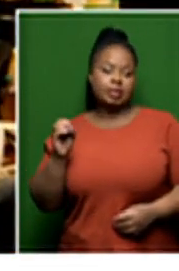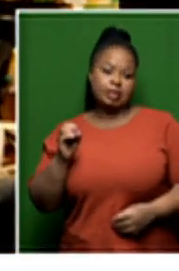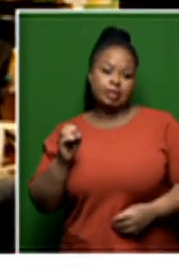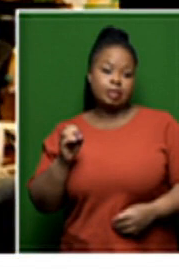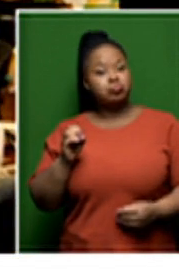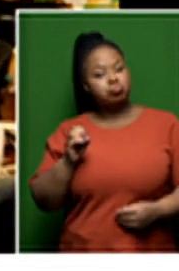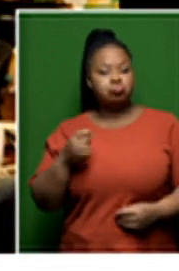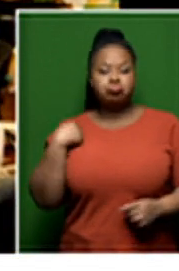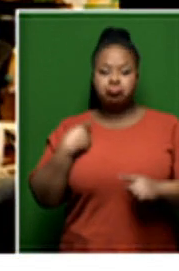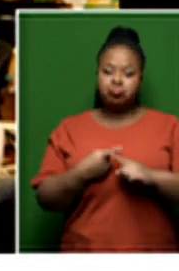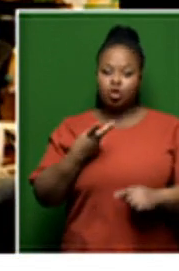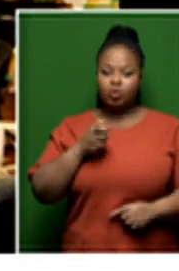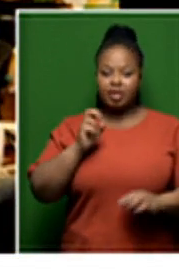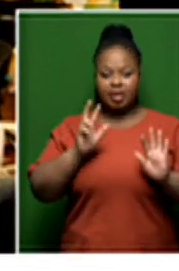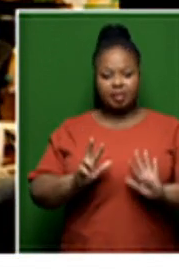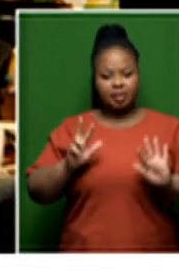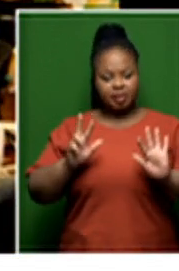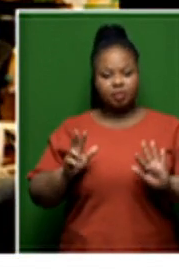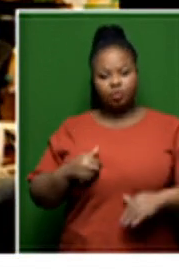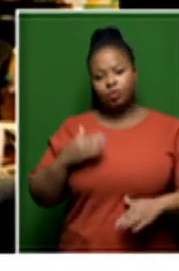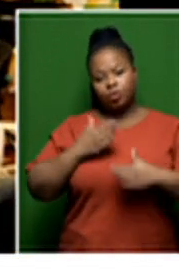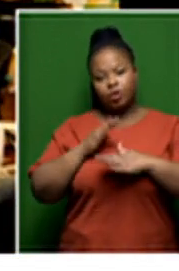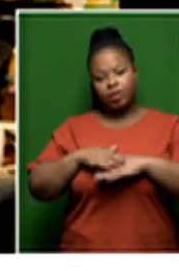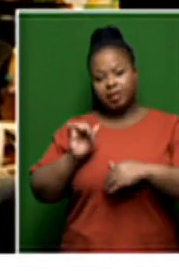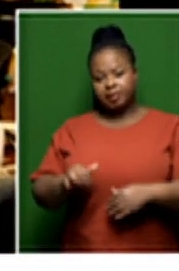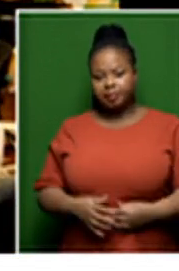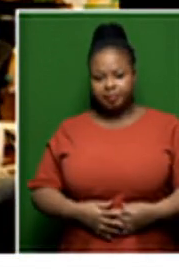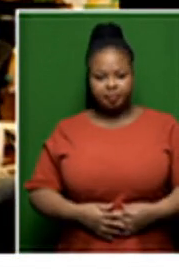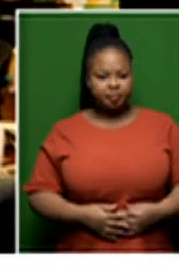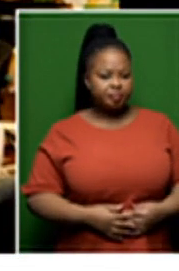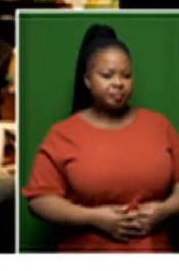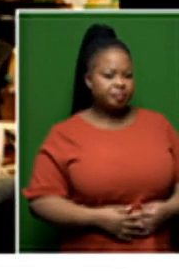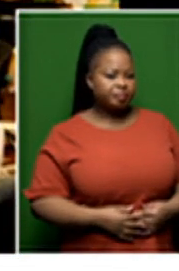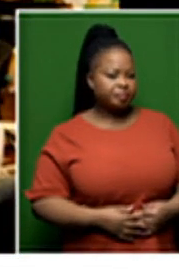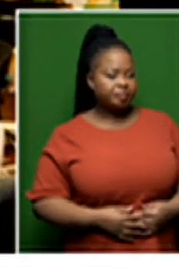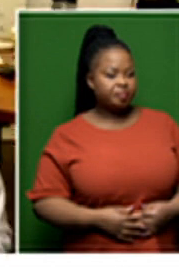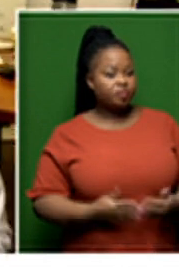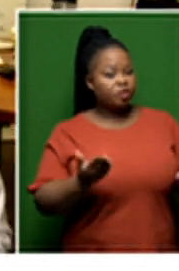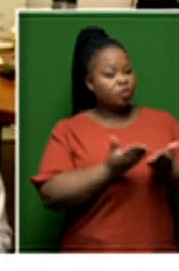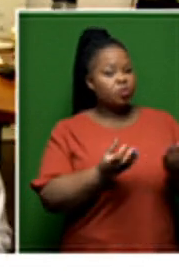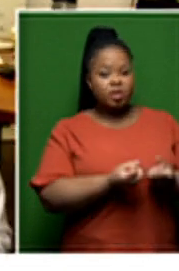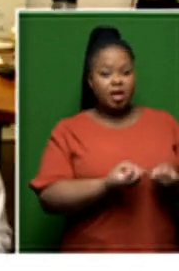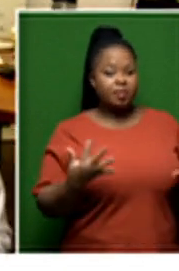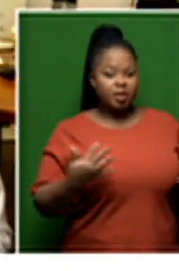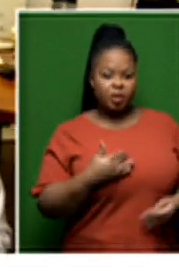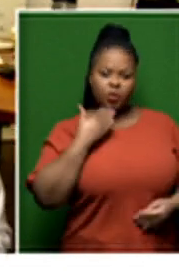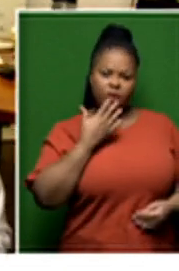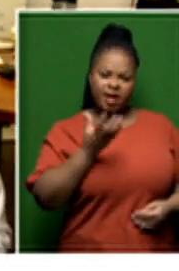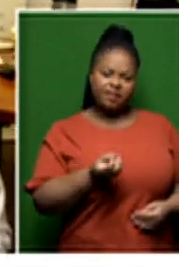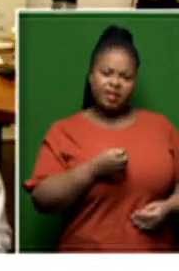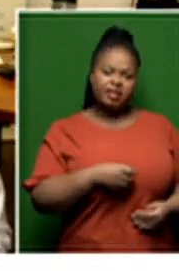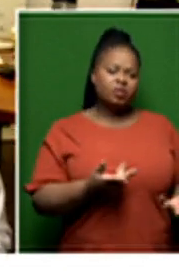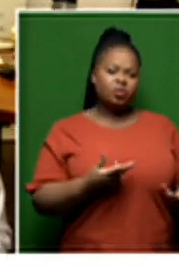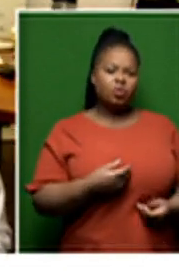of 2018, and that's what we've been working on. So how many schools with pit latrines